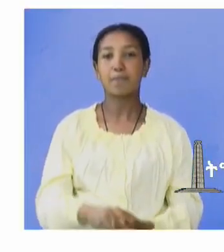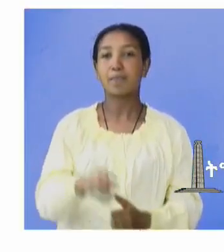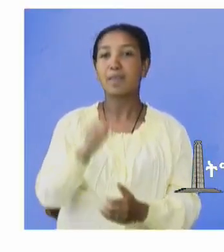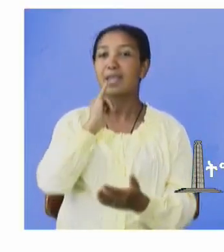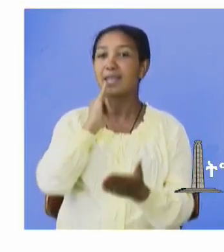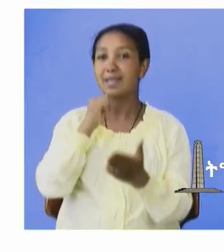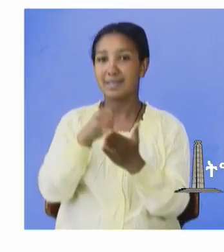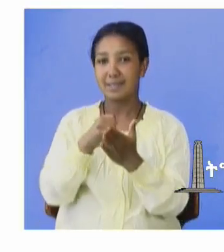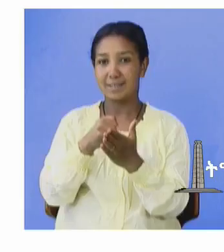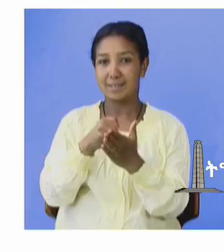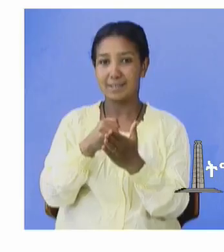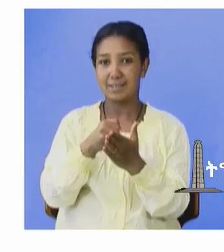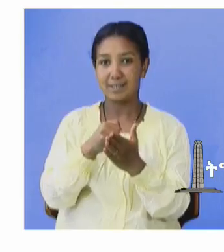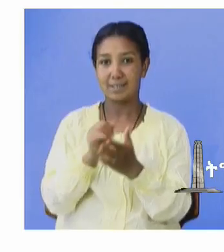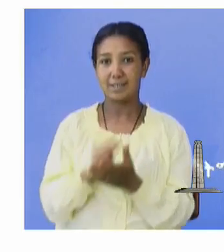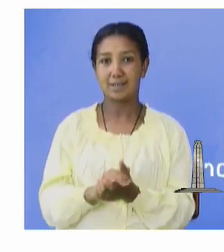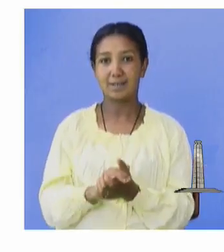eat,